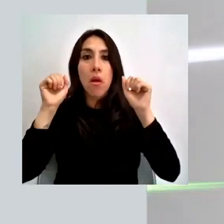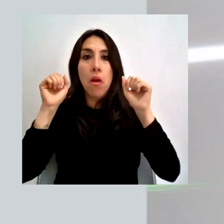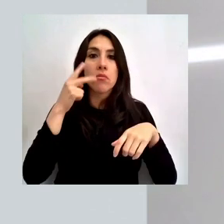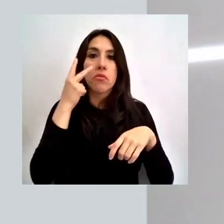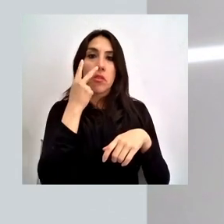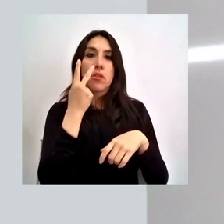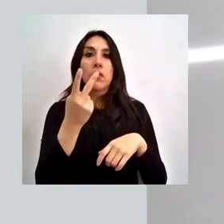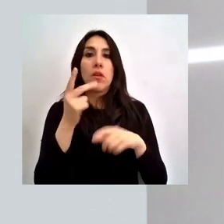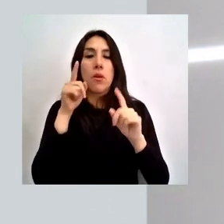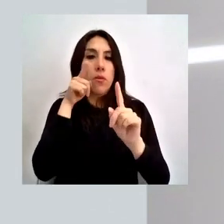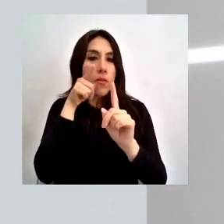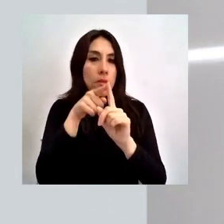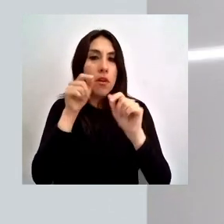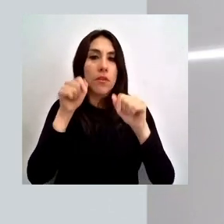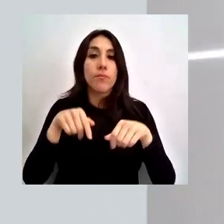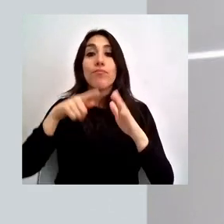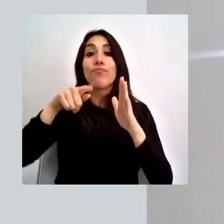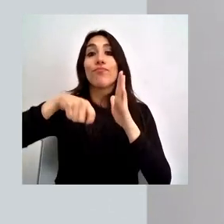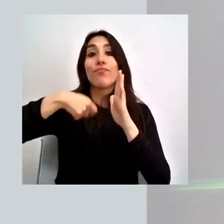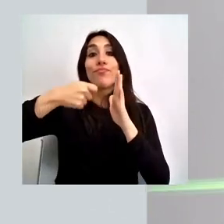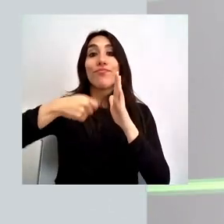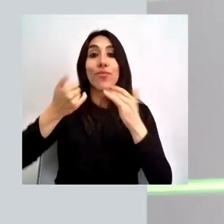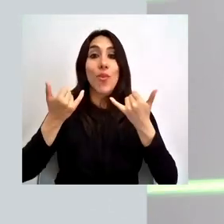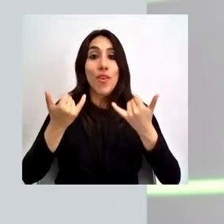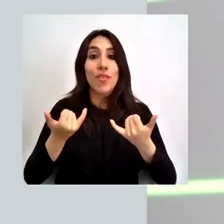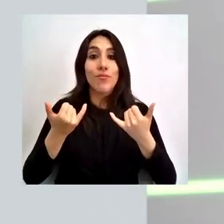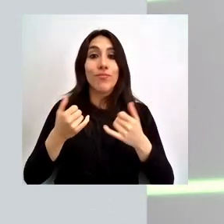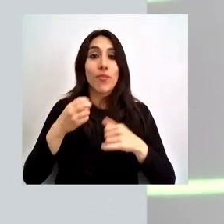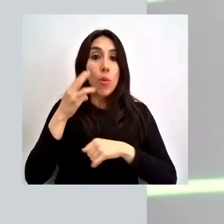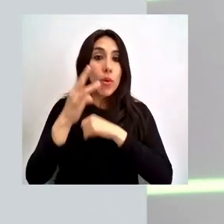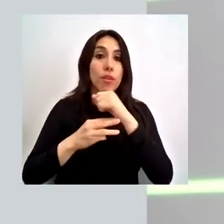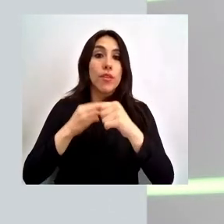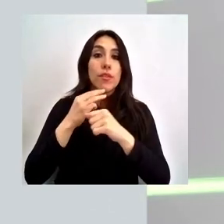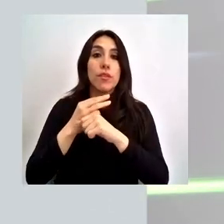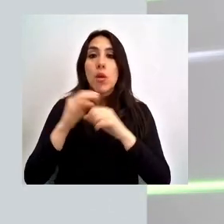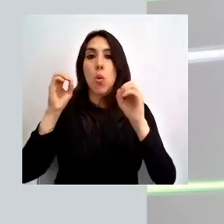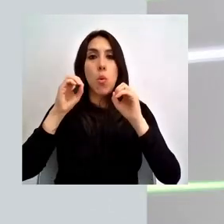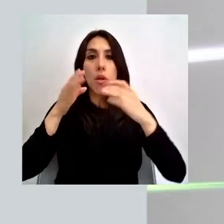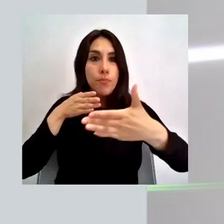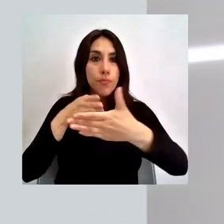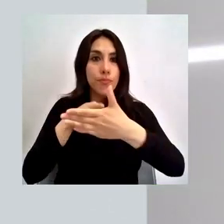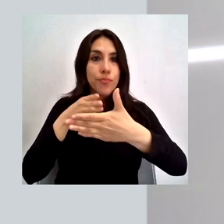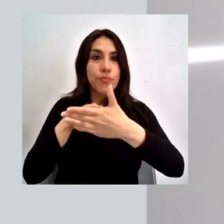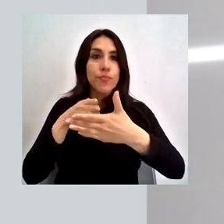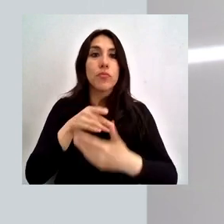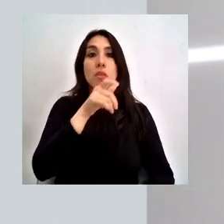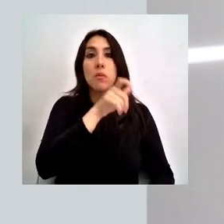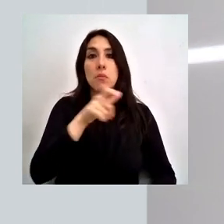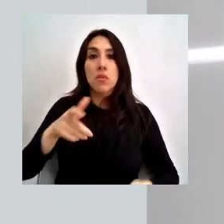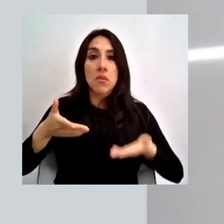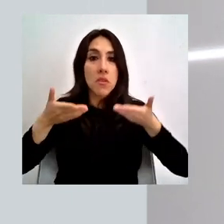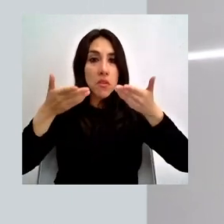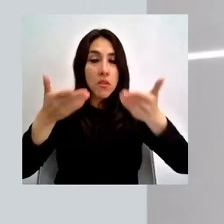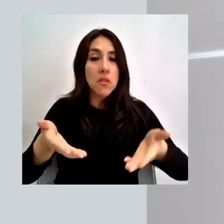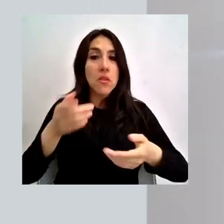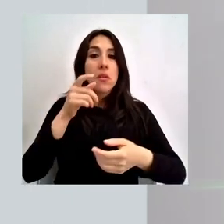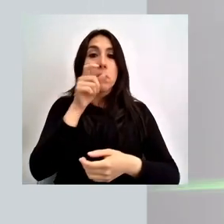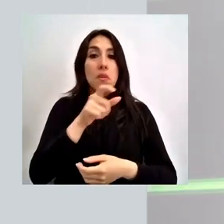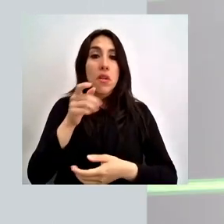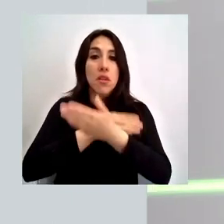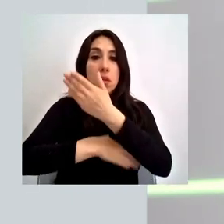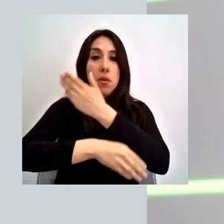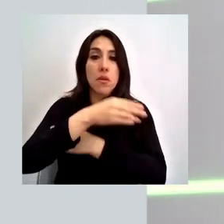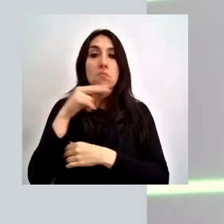main objective of Zero Project, which is a world without barriers for people with disabilities. For those who can't see me,